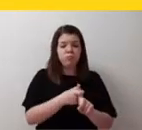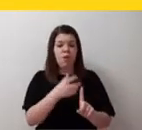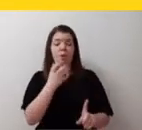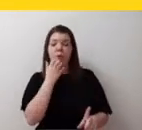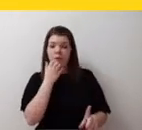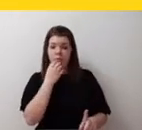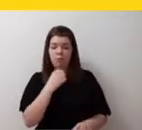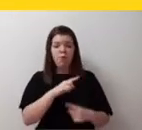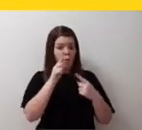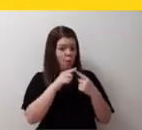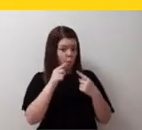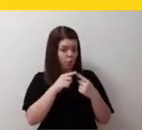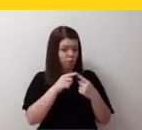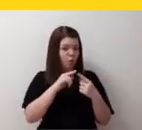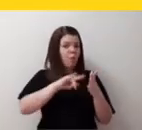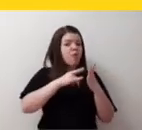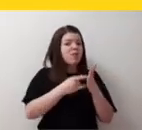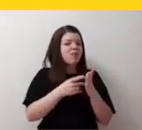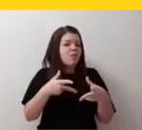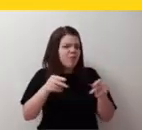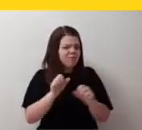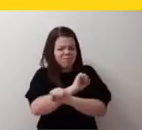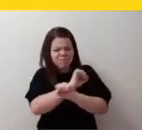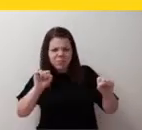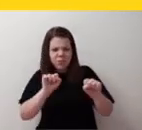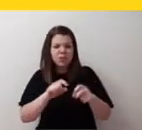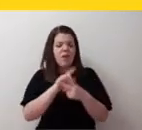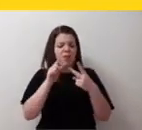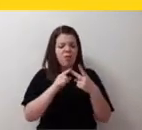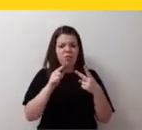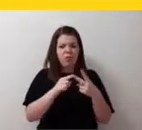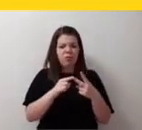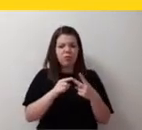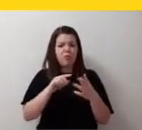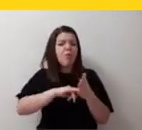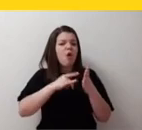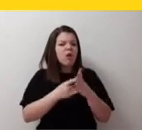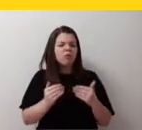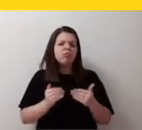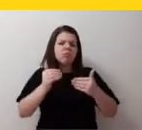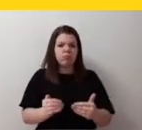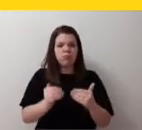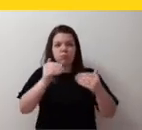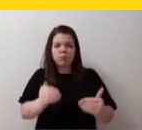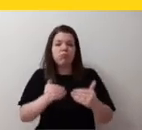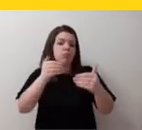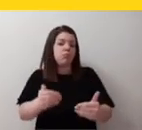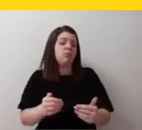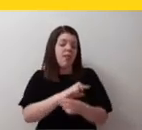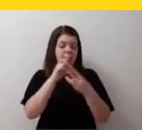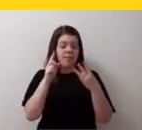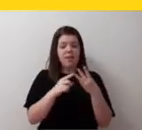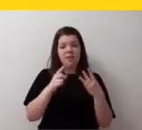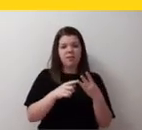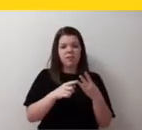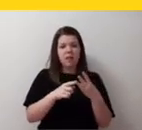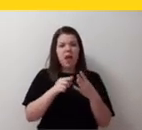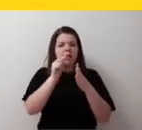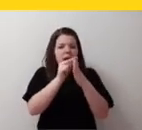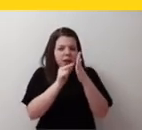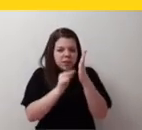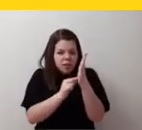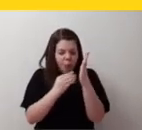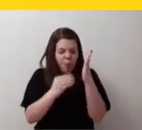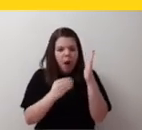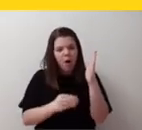solutions to common problems that appear in projects, such as the inability to complete the projects, delay in developments, and